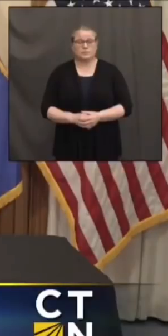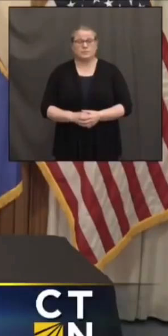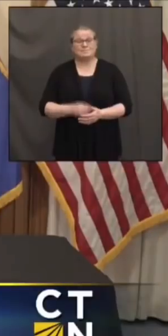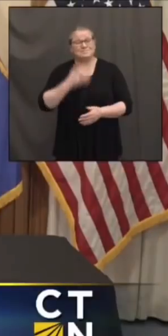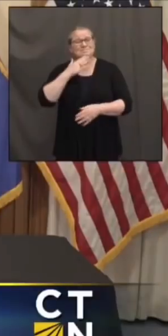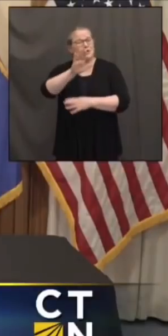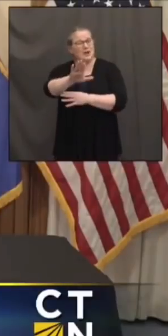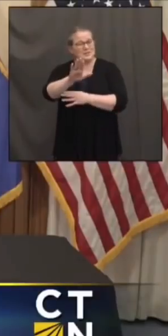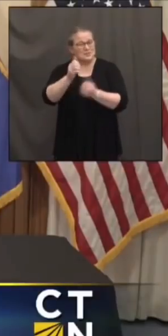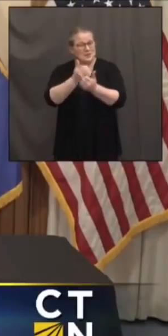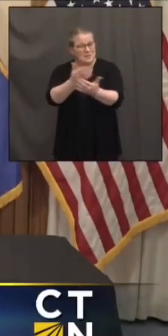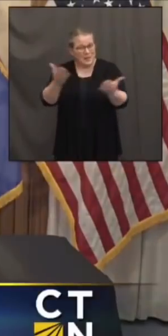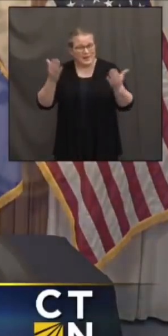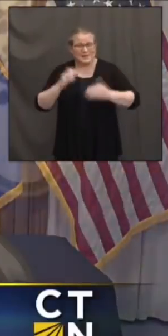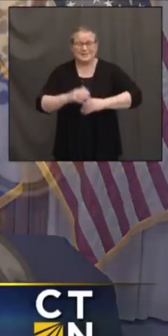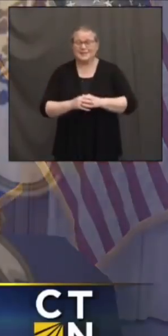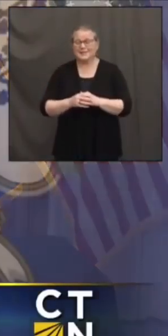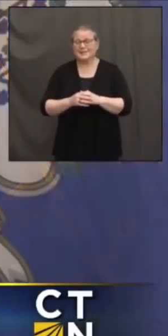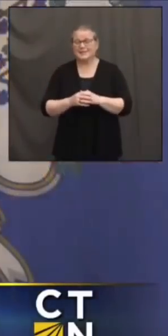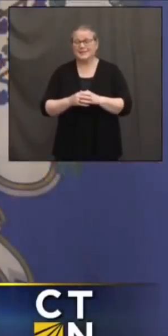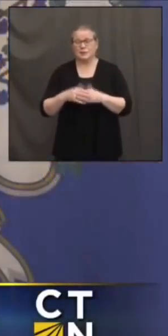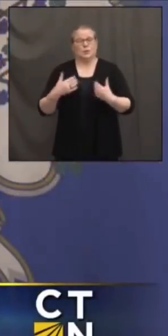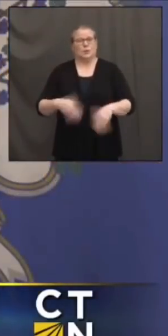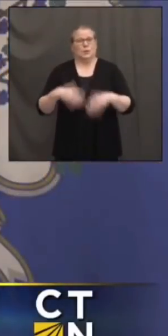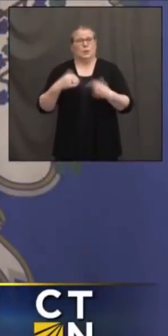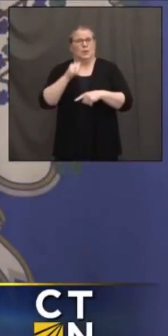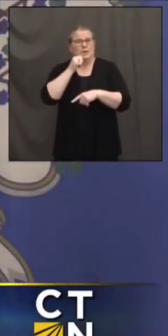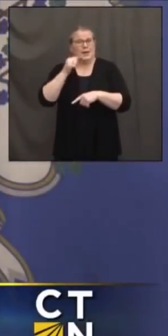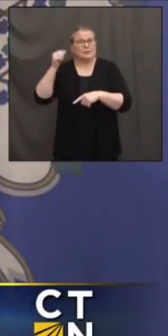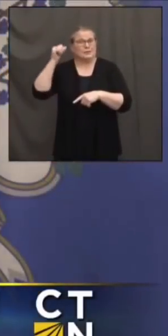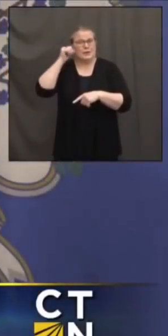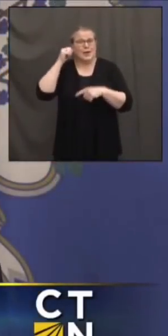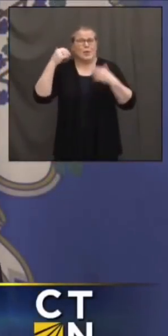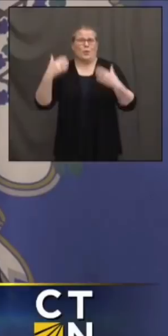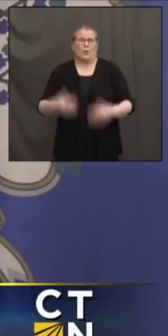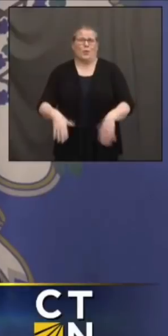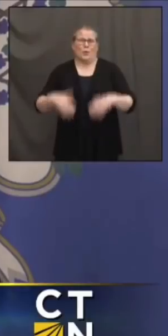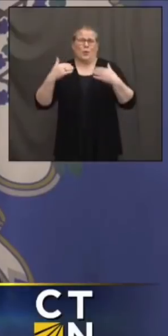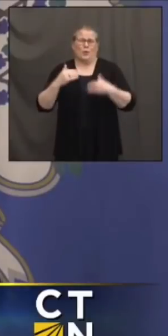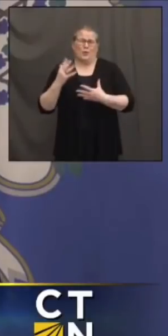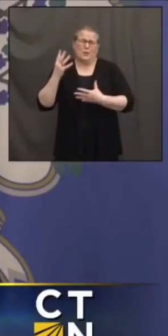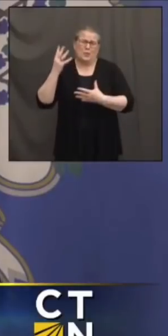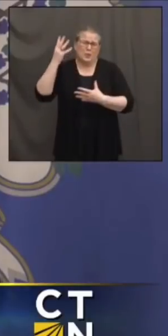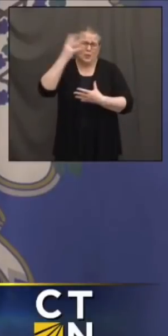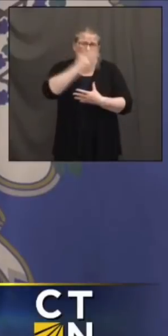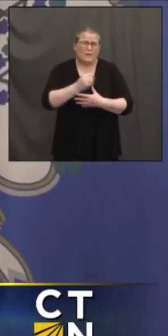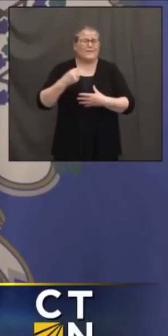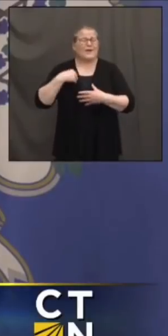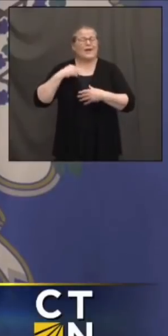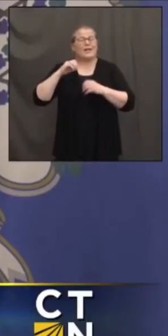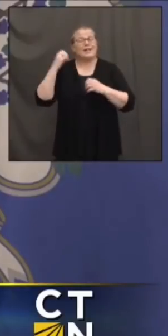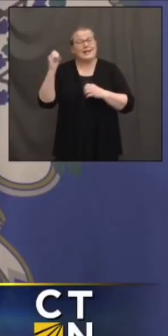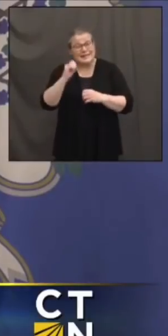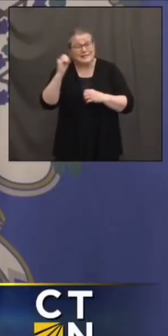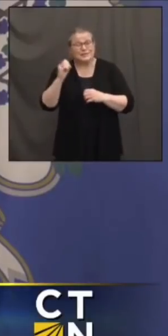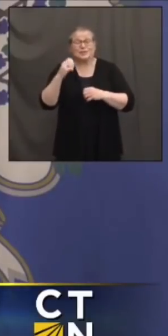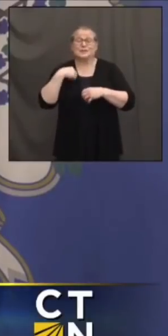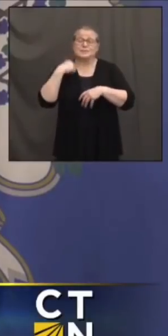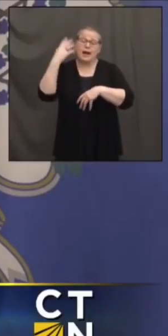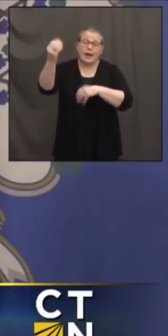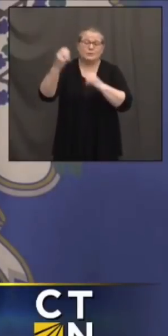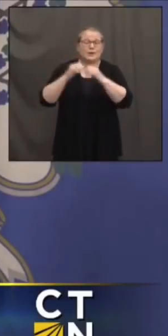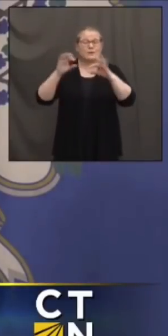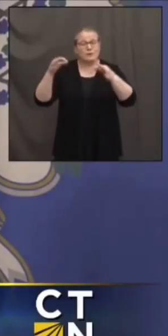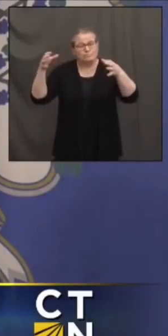All right, good afternoon, everybody. Wasn't yesterday great? 8 of us ate outside Easter lunch, socially distanced. Deirdre would